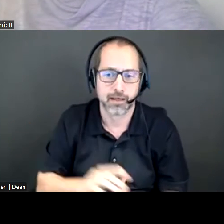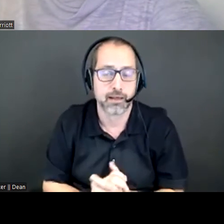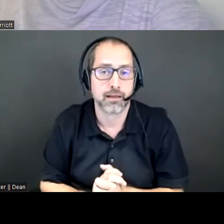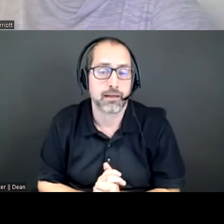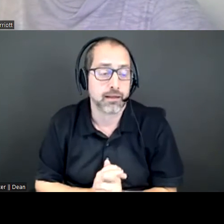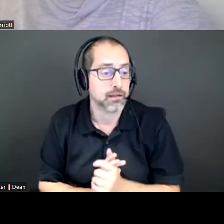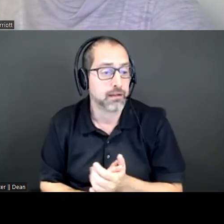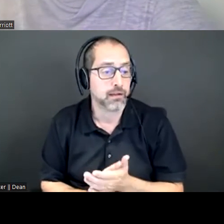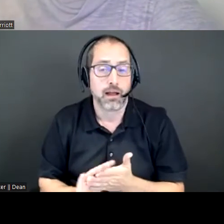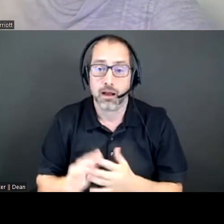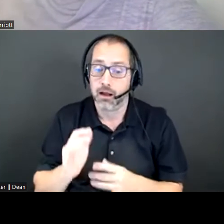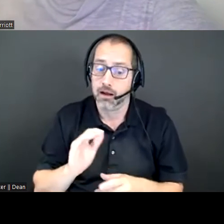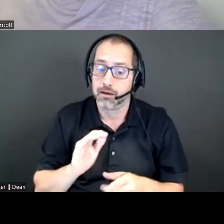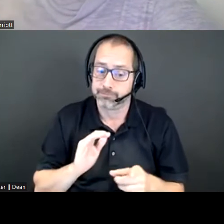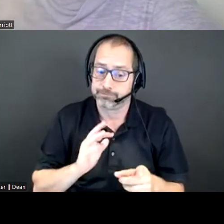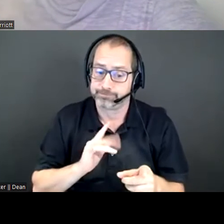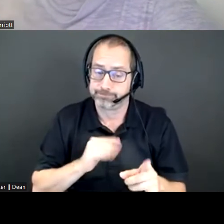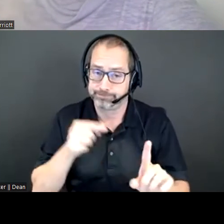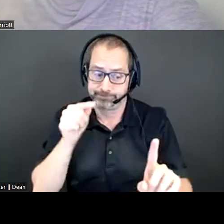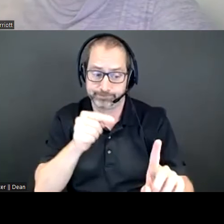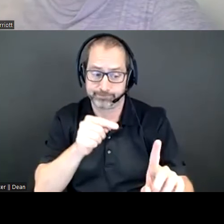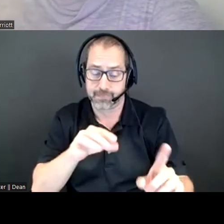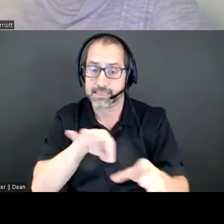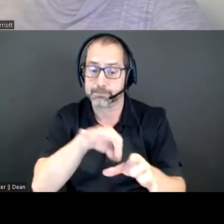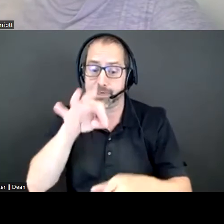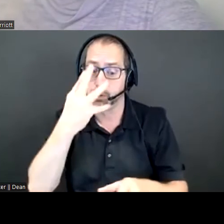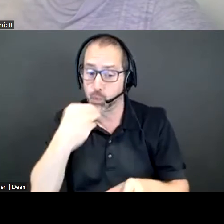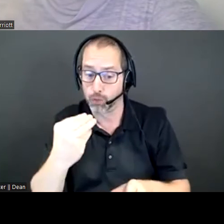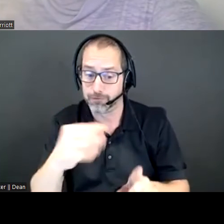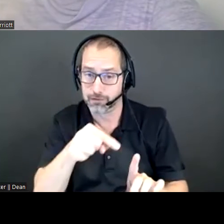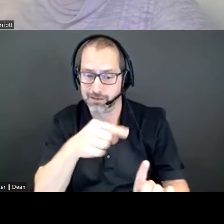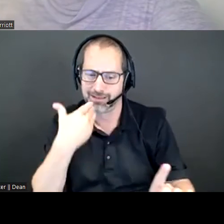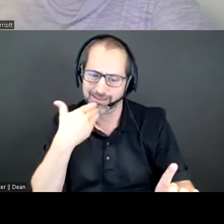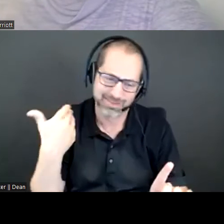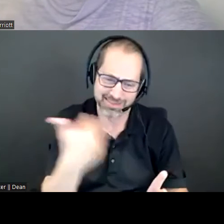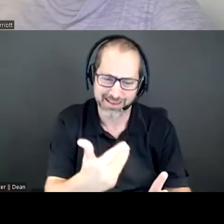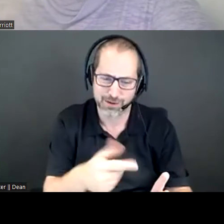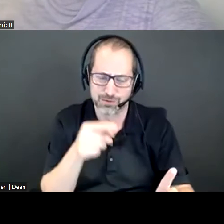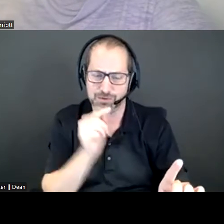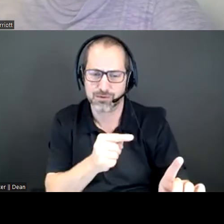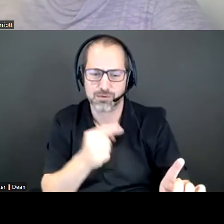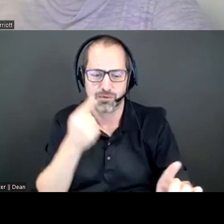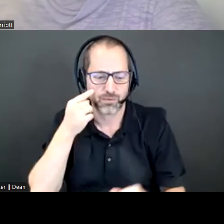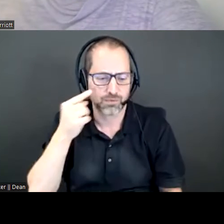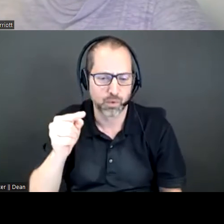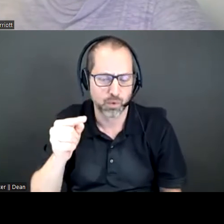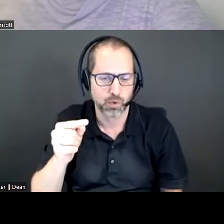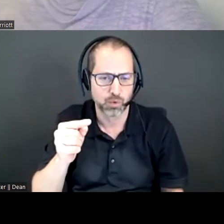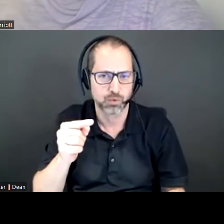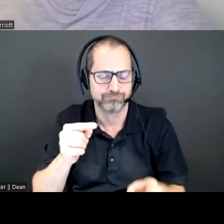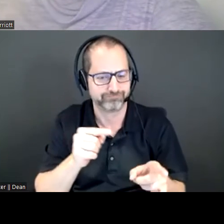And a special thank you to Spirit Wolf for narrating how